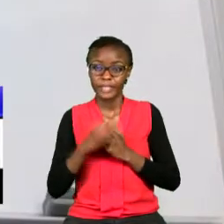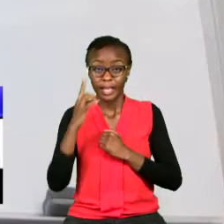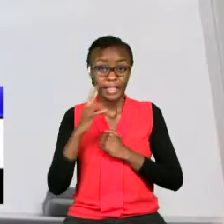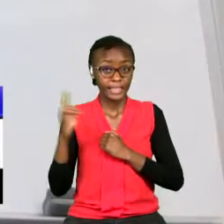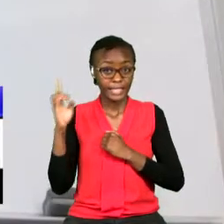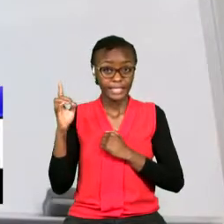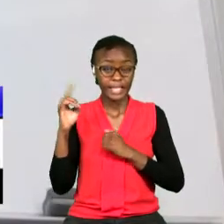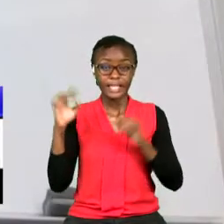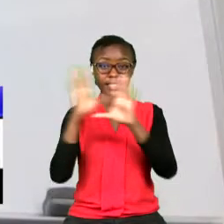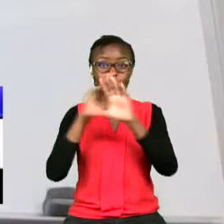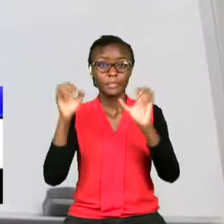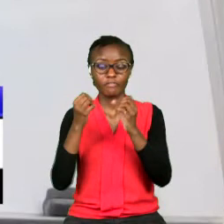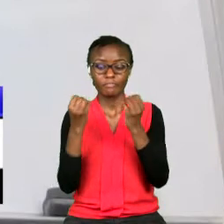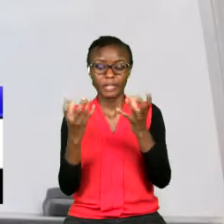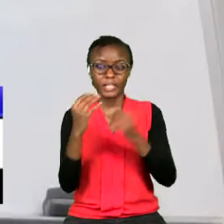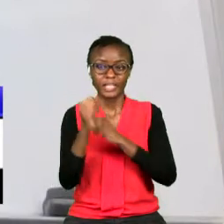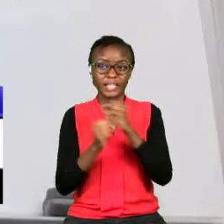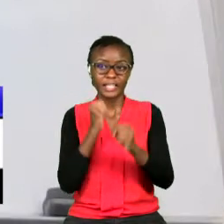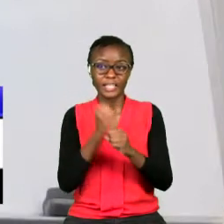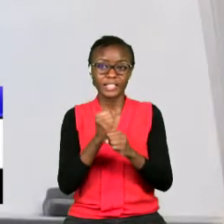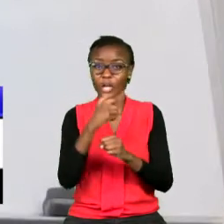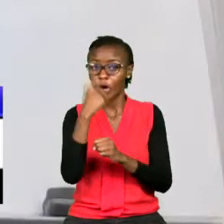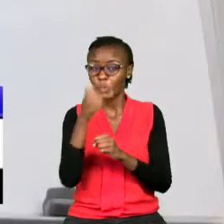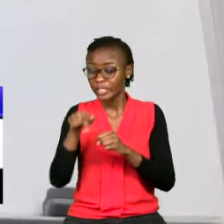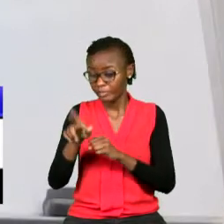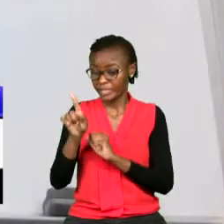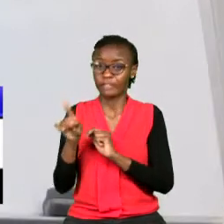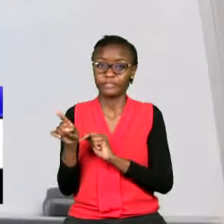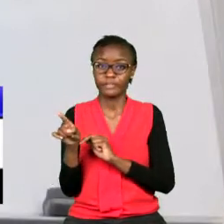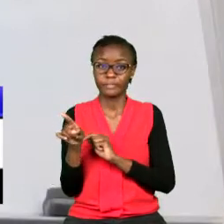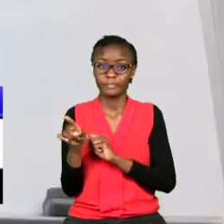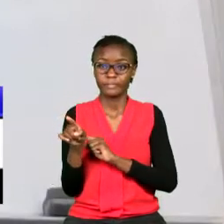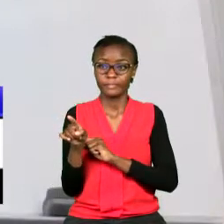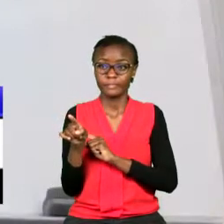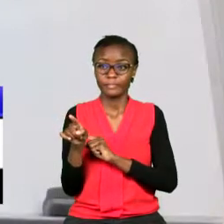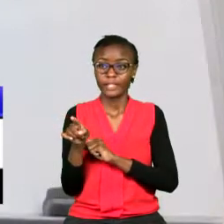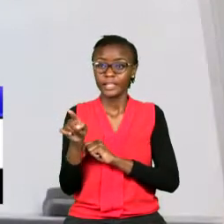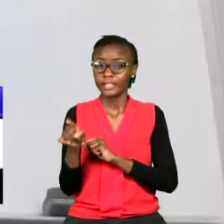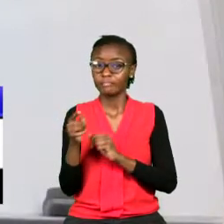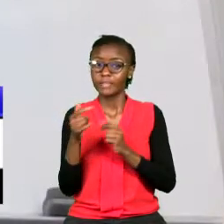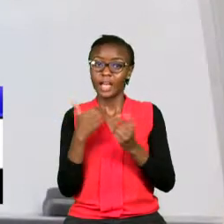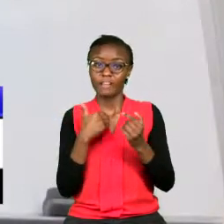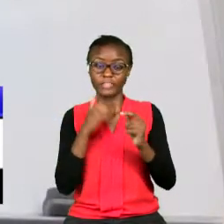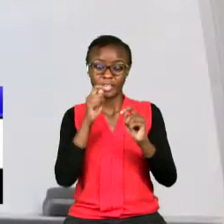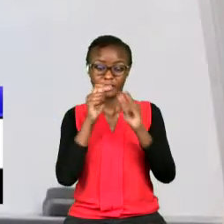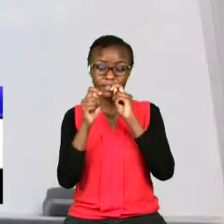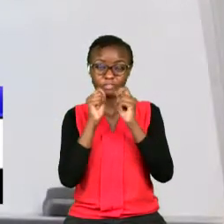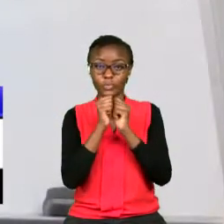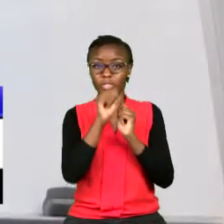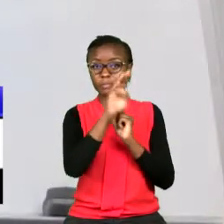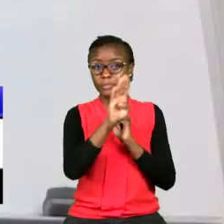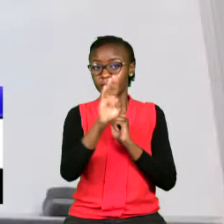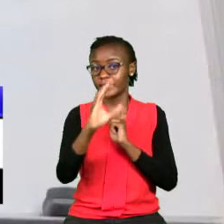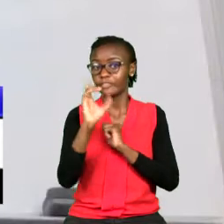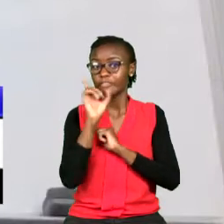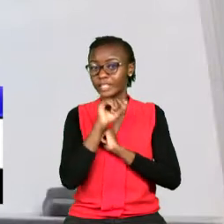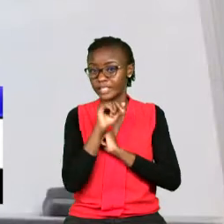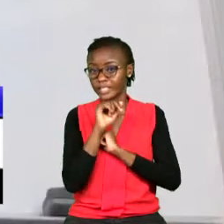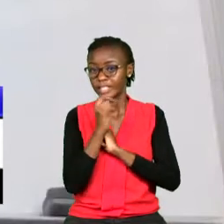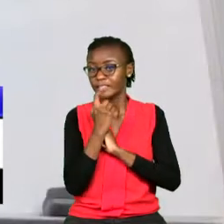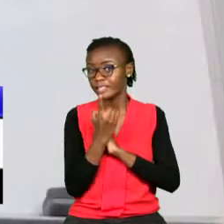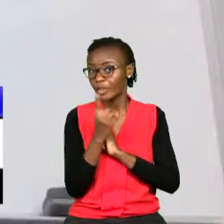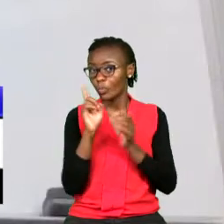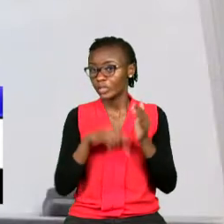many years, and even a few years ago, sat down with a BBC interviewer and said, if